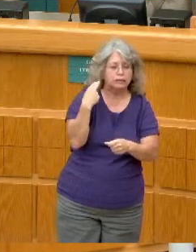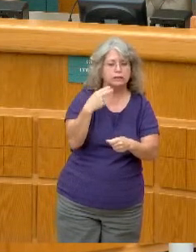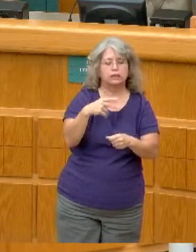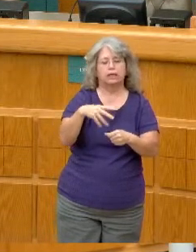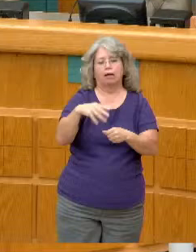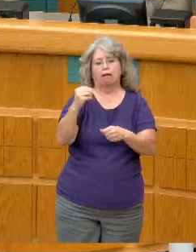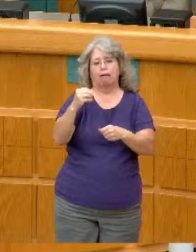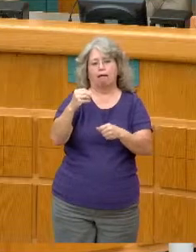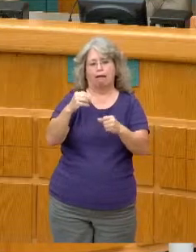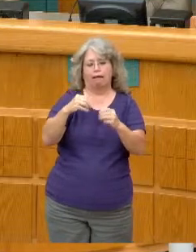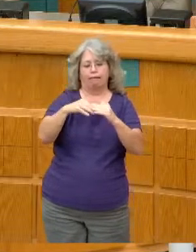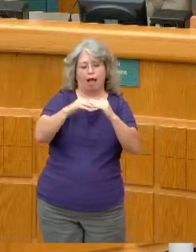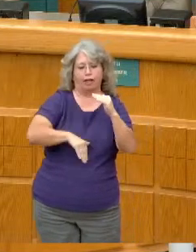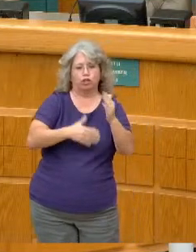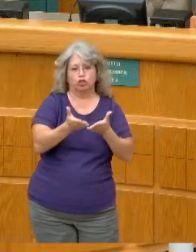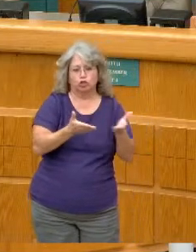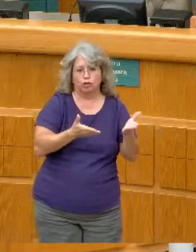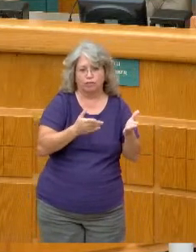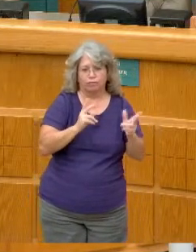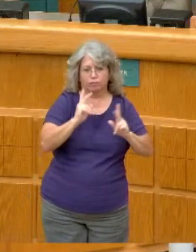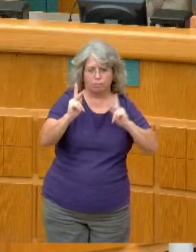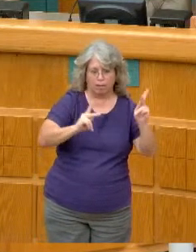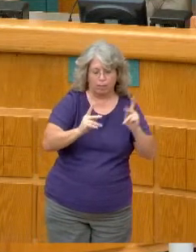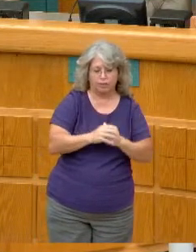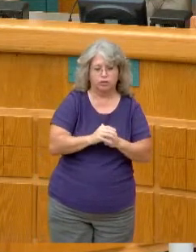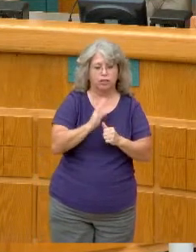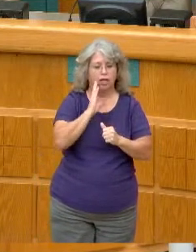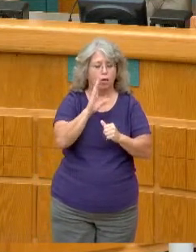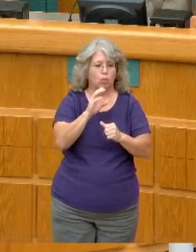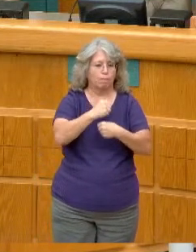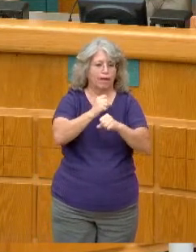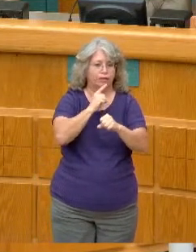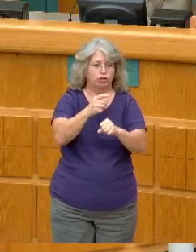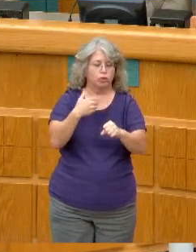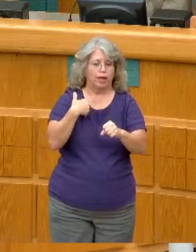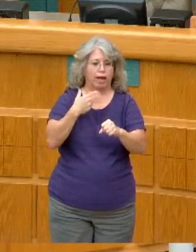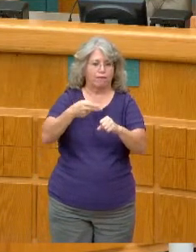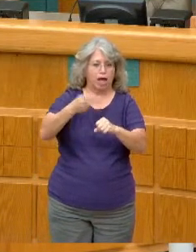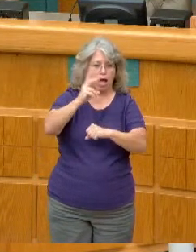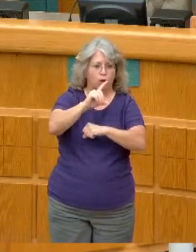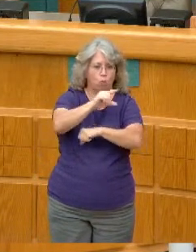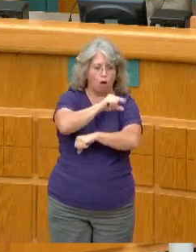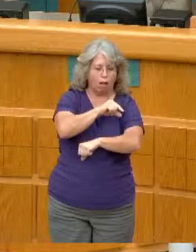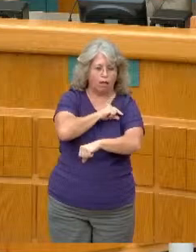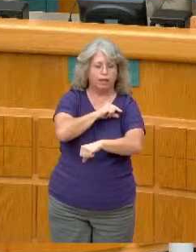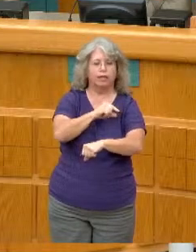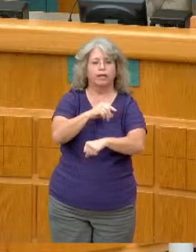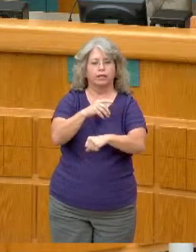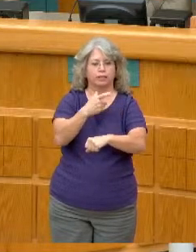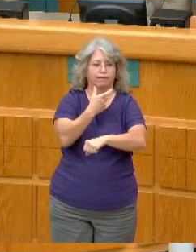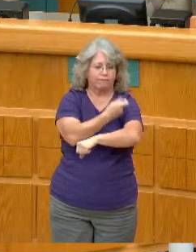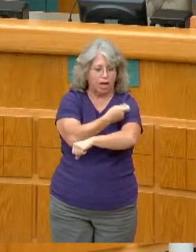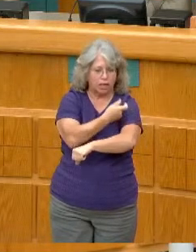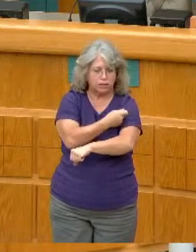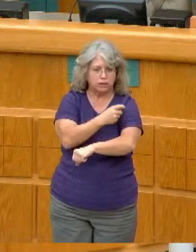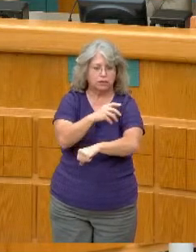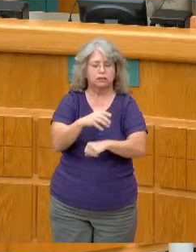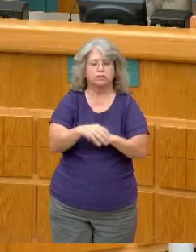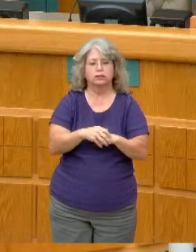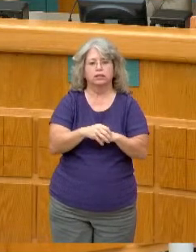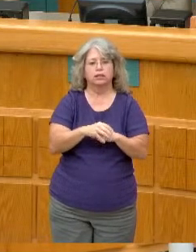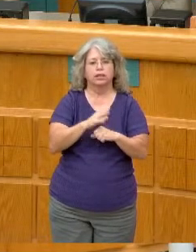going to increase COVID-19 vaccination capacity across the jurisdiction, including high-risk and